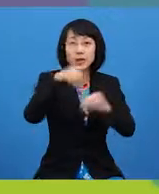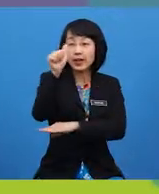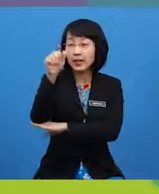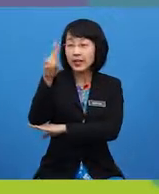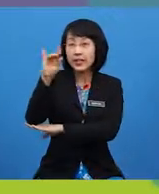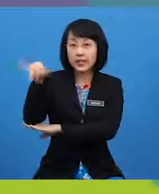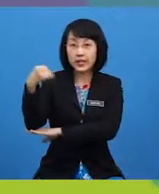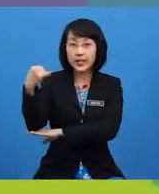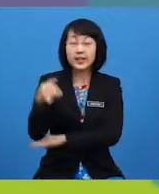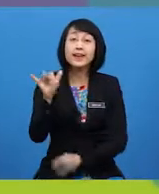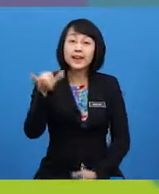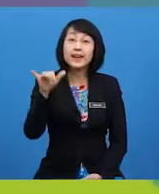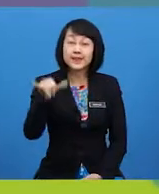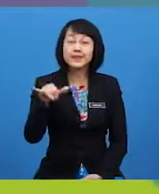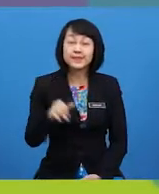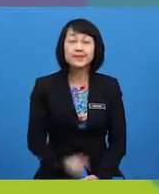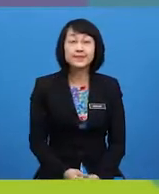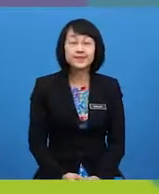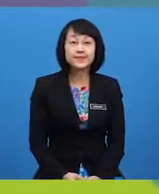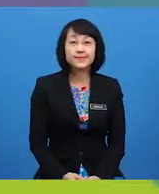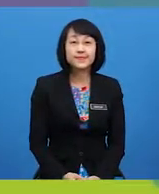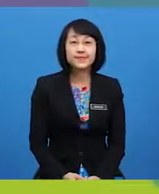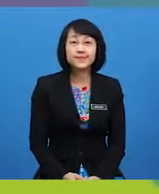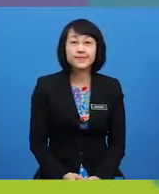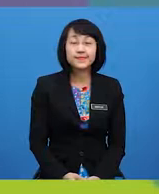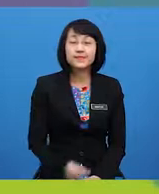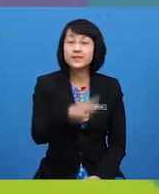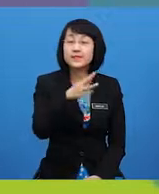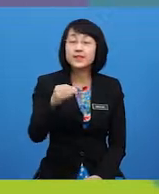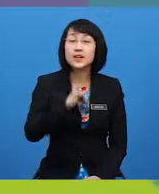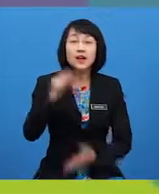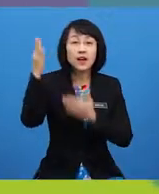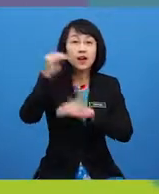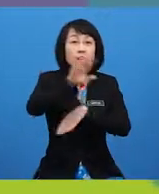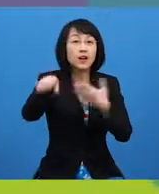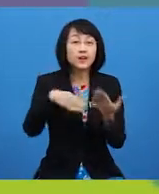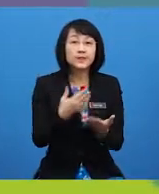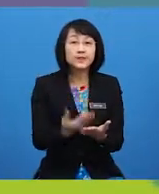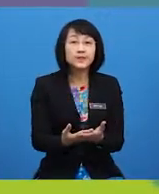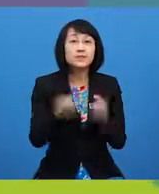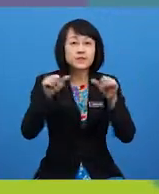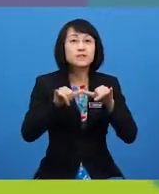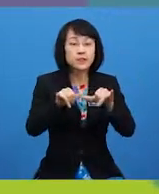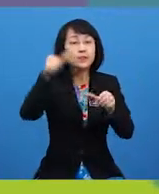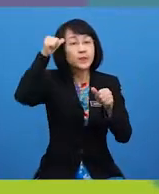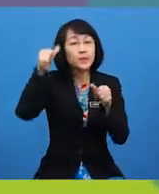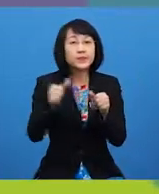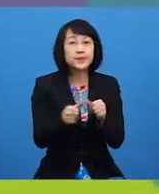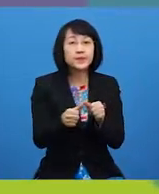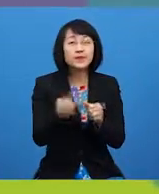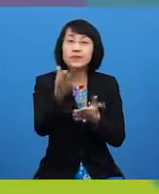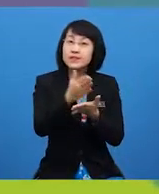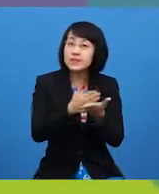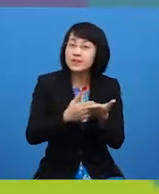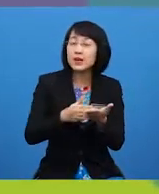right? Yes, we definitely do. And I hope all of you could still remember some